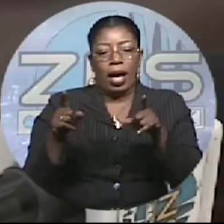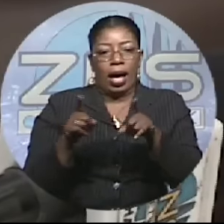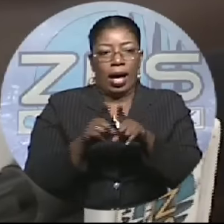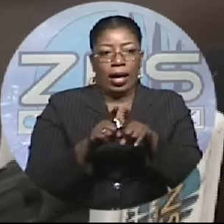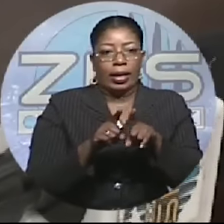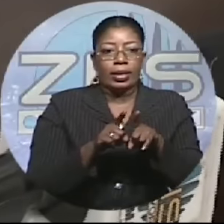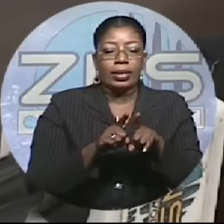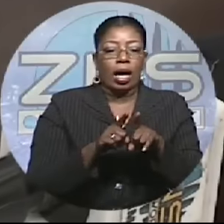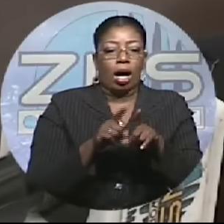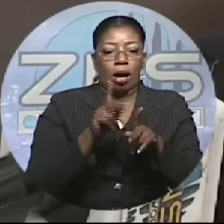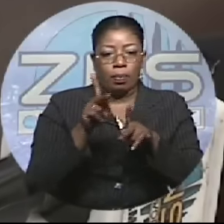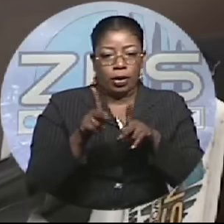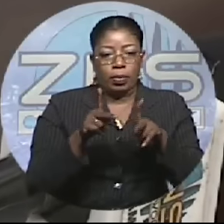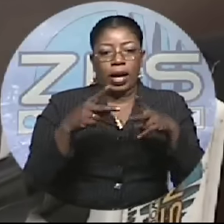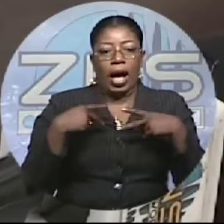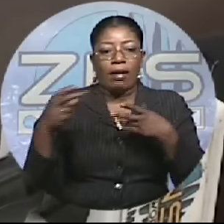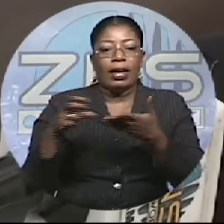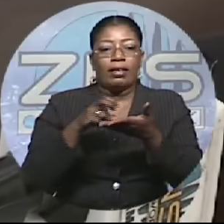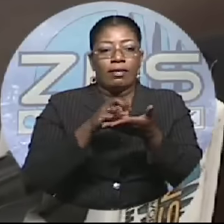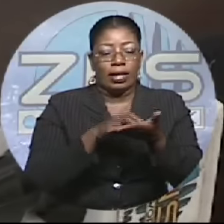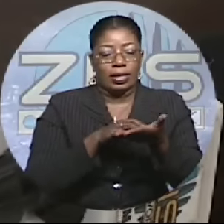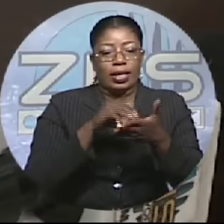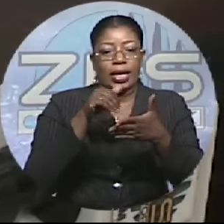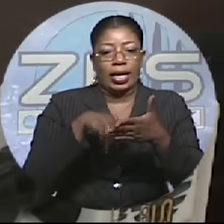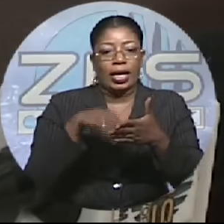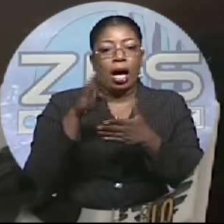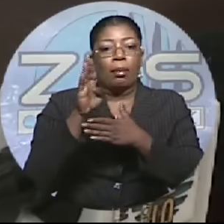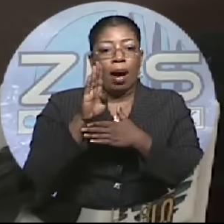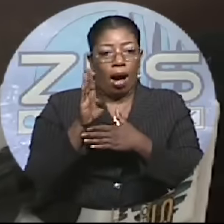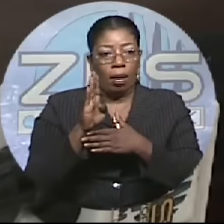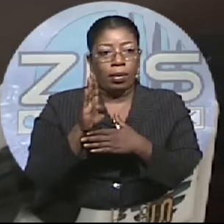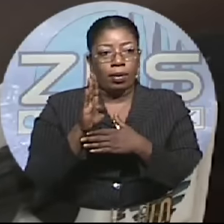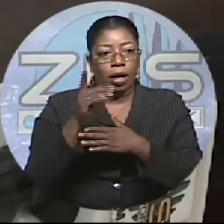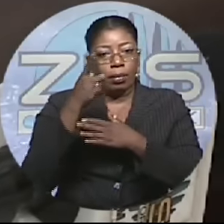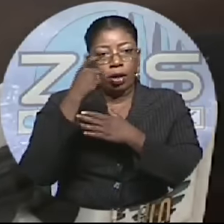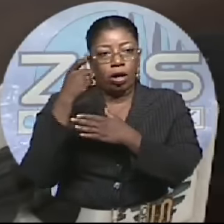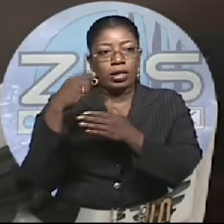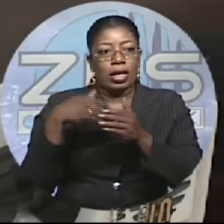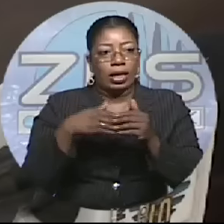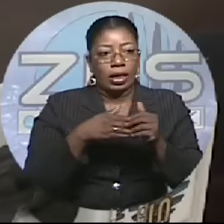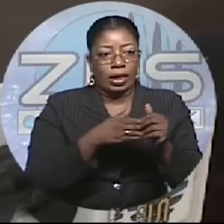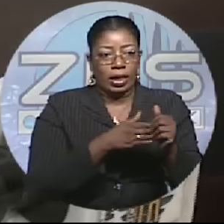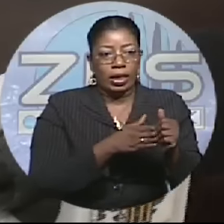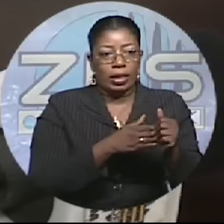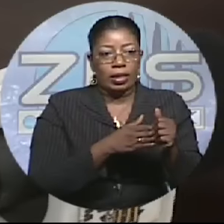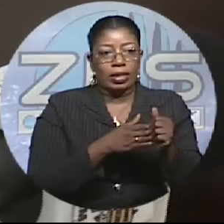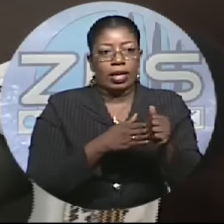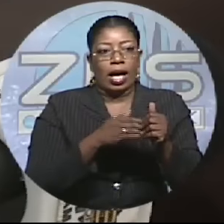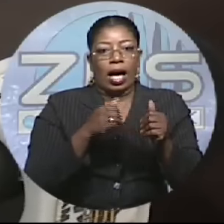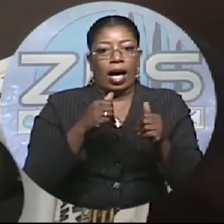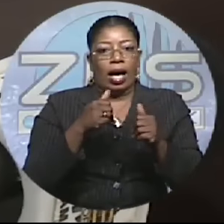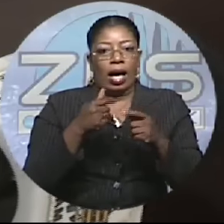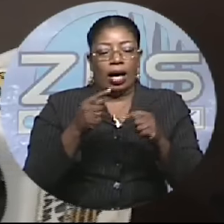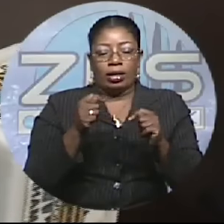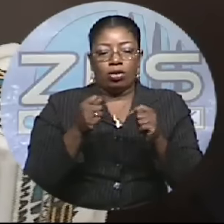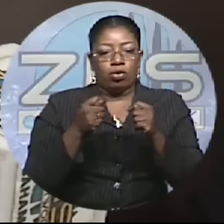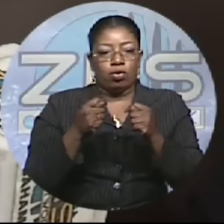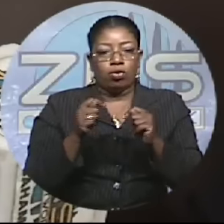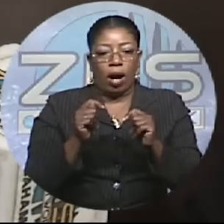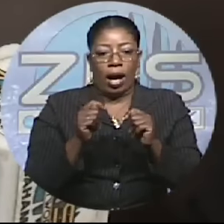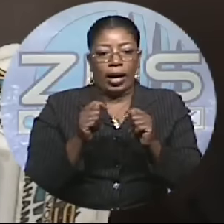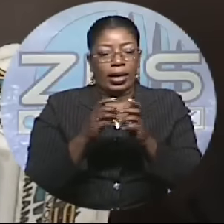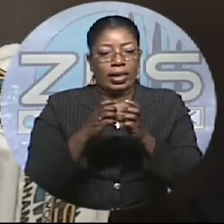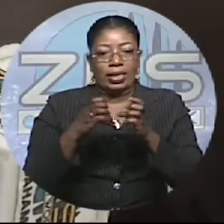people have invested in Bahamar, because our leaders clearly have extended credit, clearly